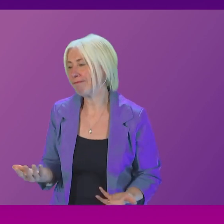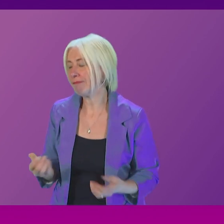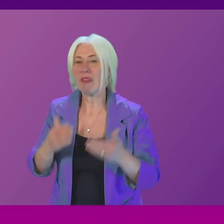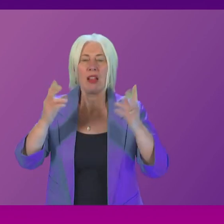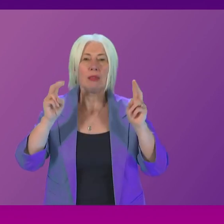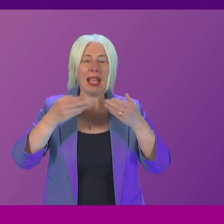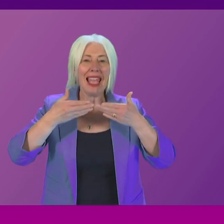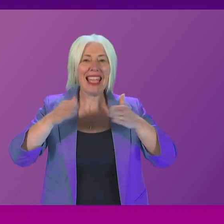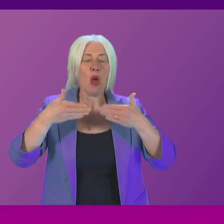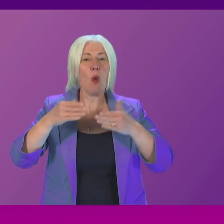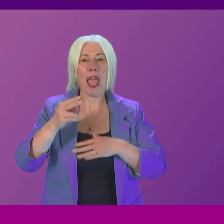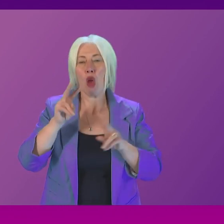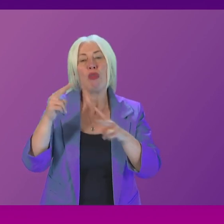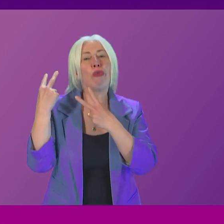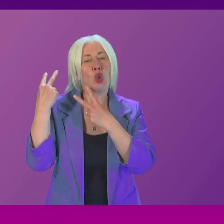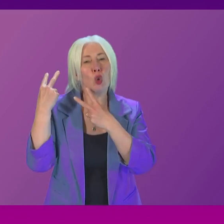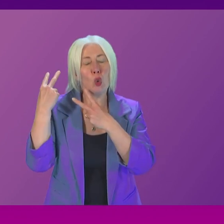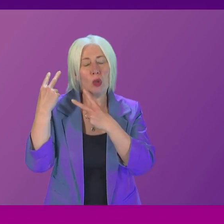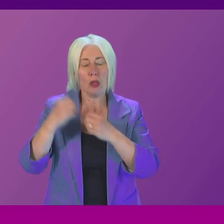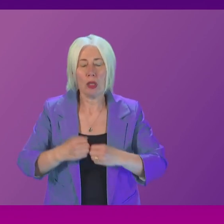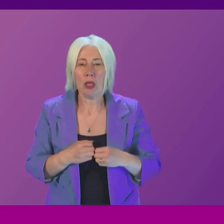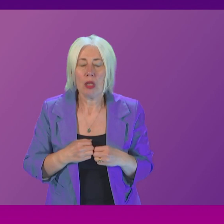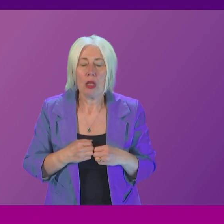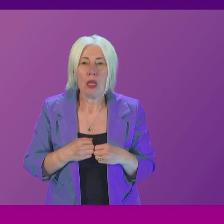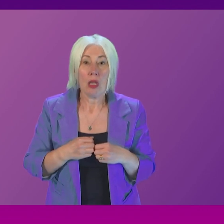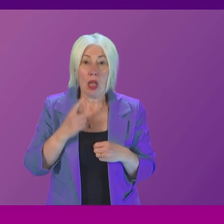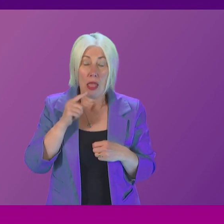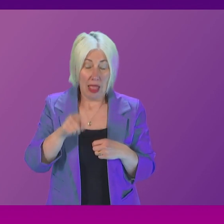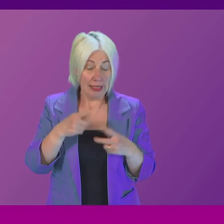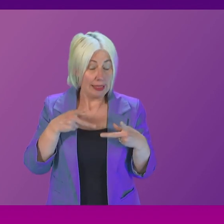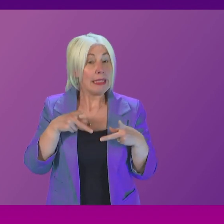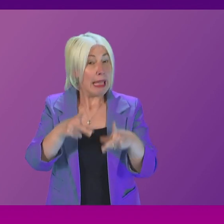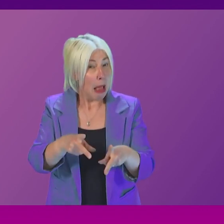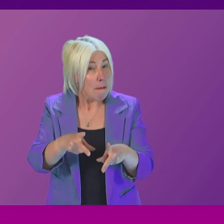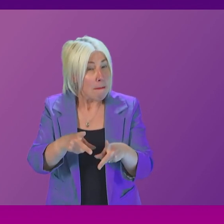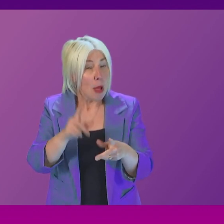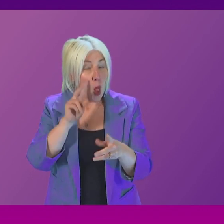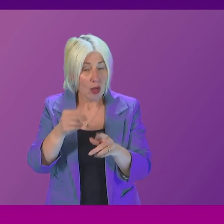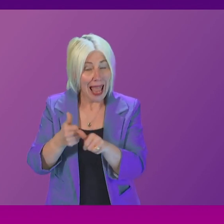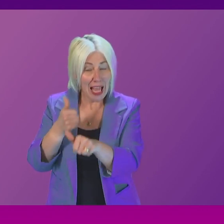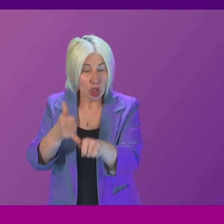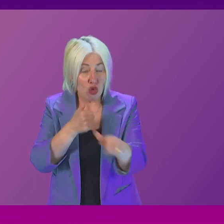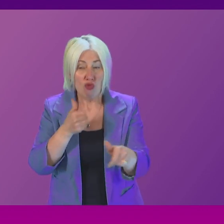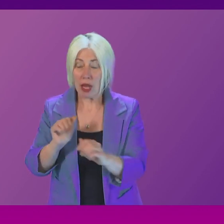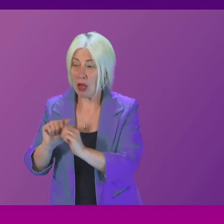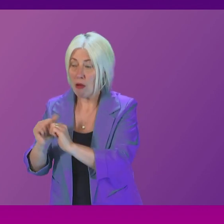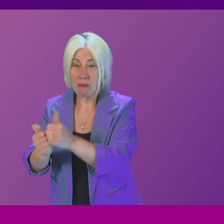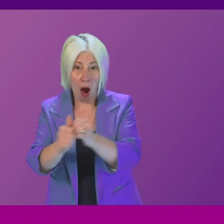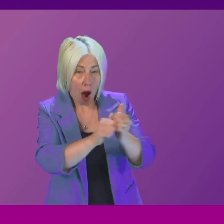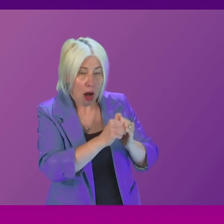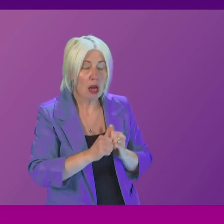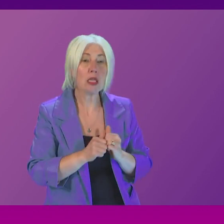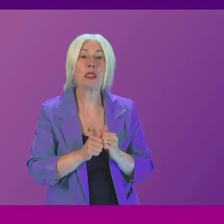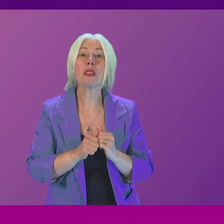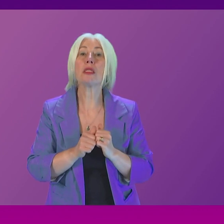Gateway review, given that we are dealing with a scheme that involves industry partners, that